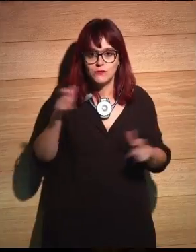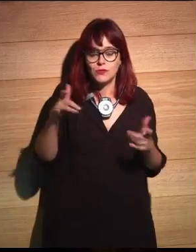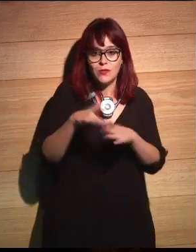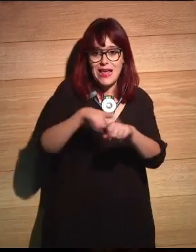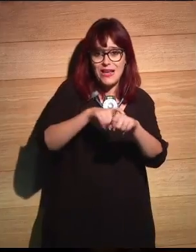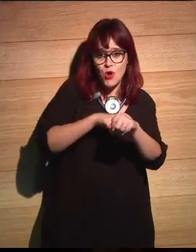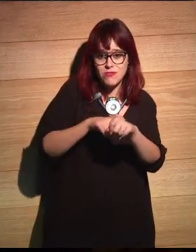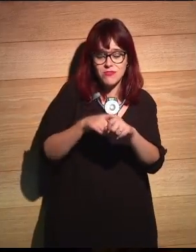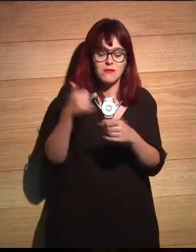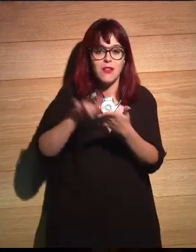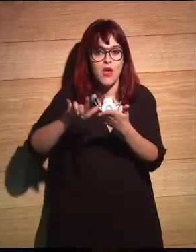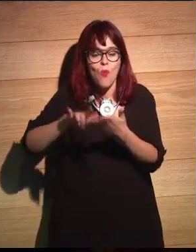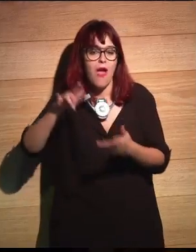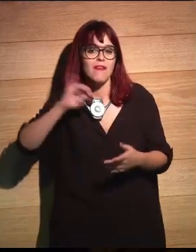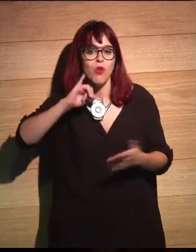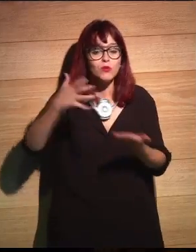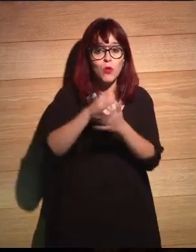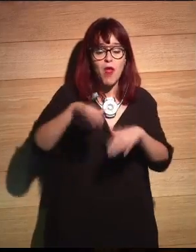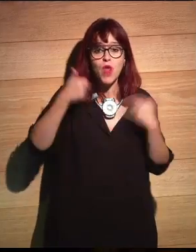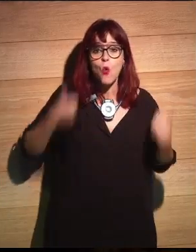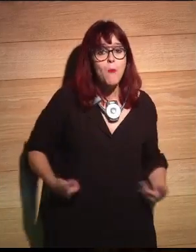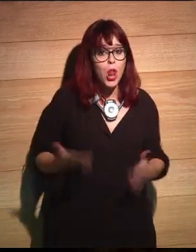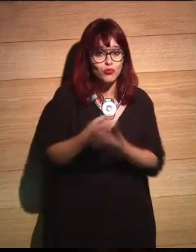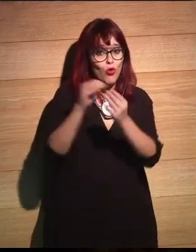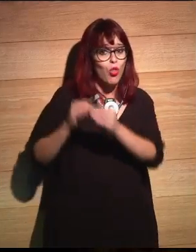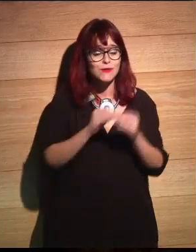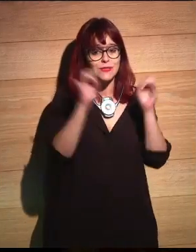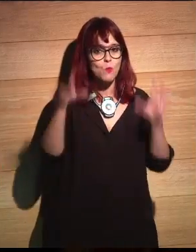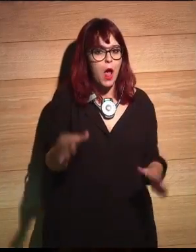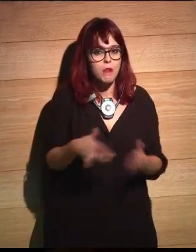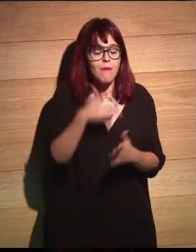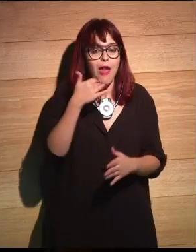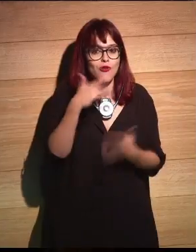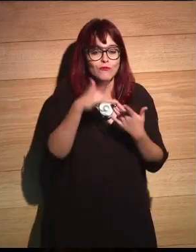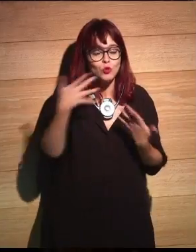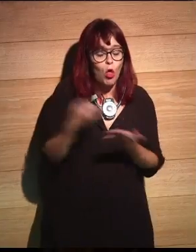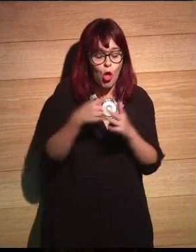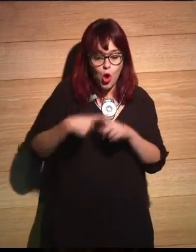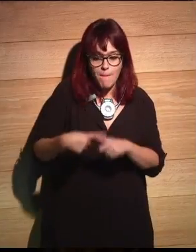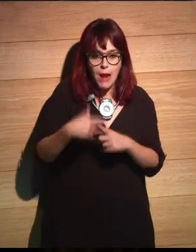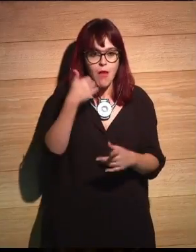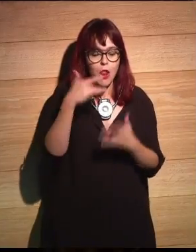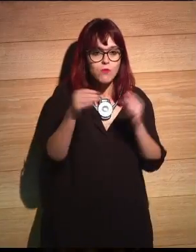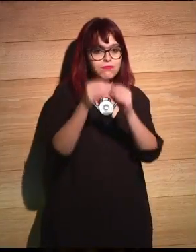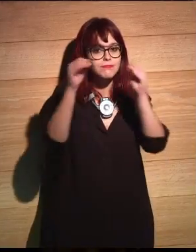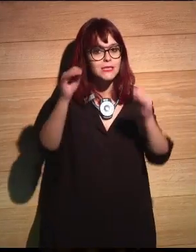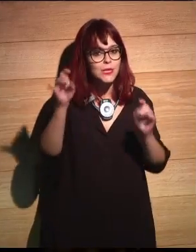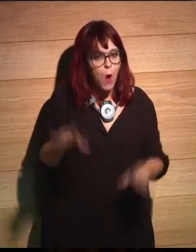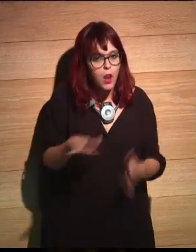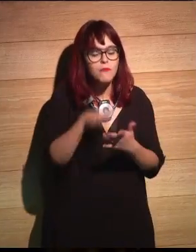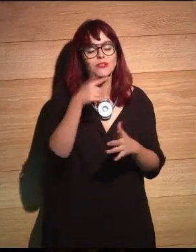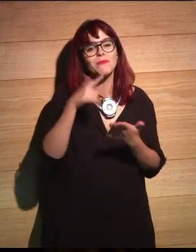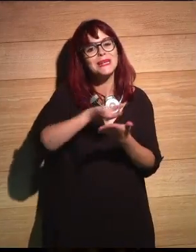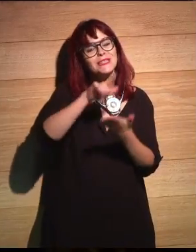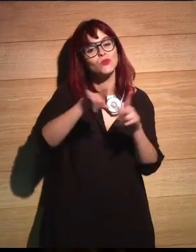in the same way that here we find people from different races, from different origins. We're all human beings, and there's